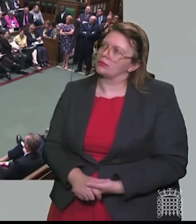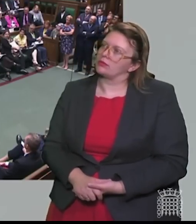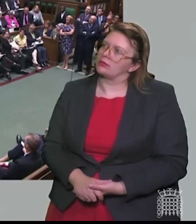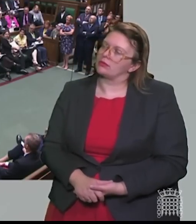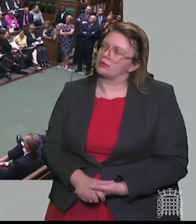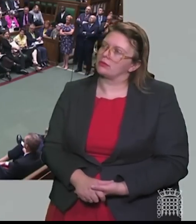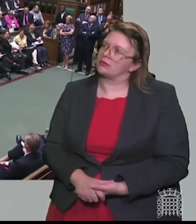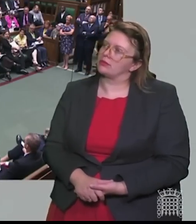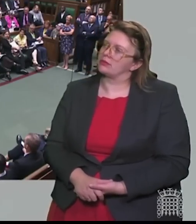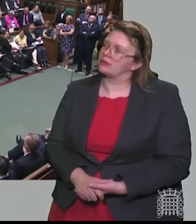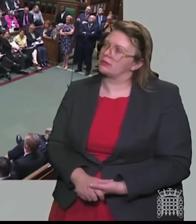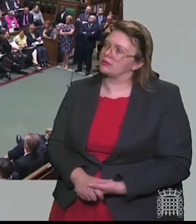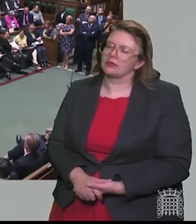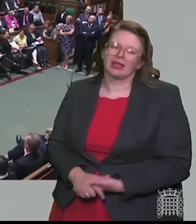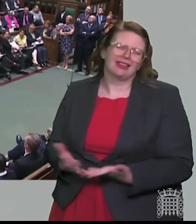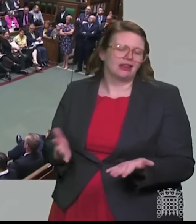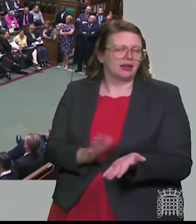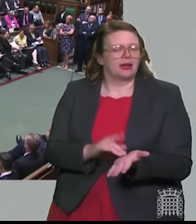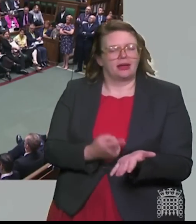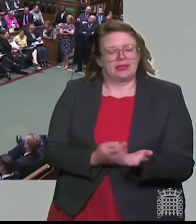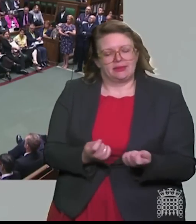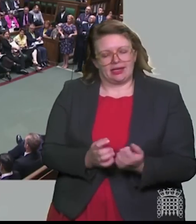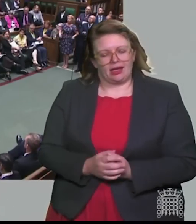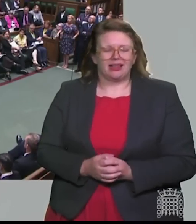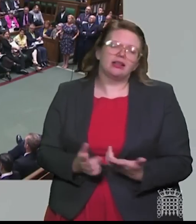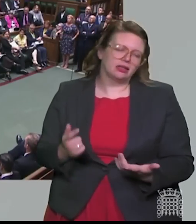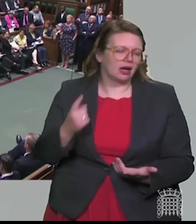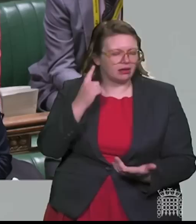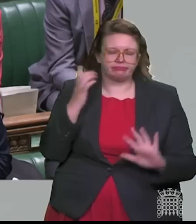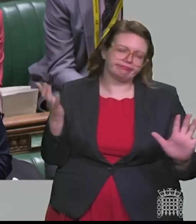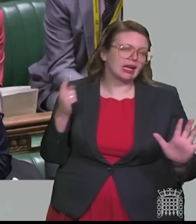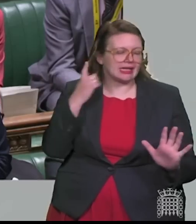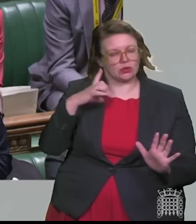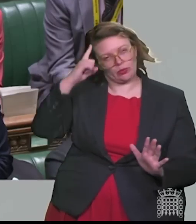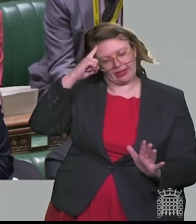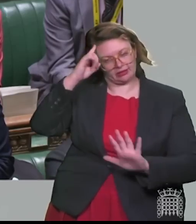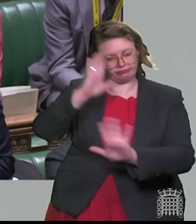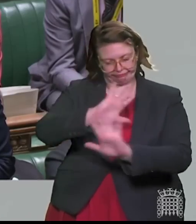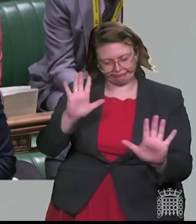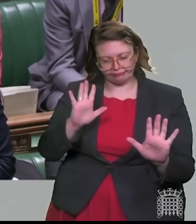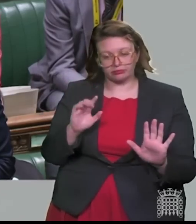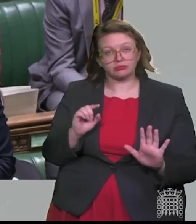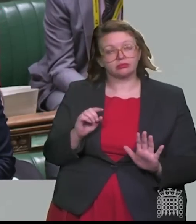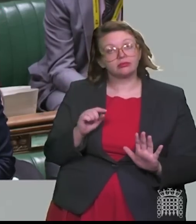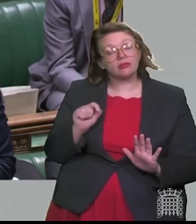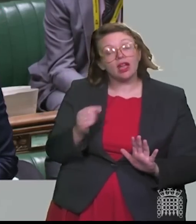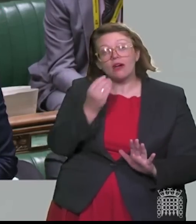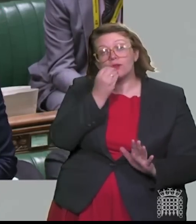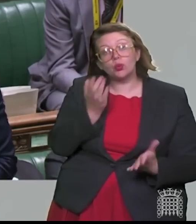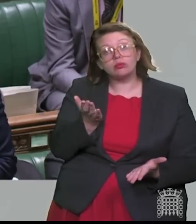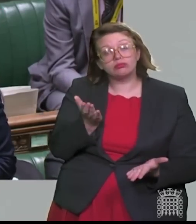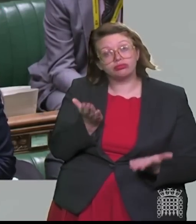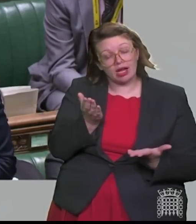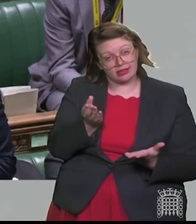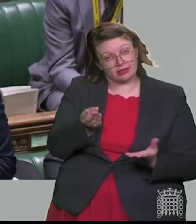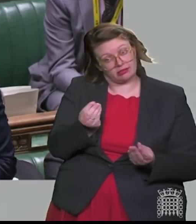Mr. Speaker, let's get real, because the food inflation remains at a near 45-year high. Now,